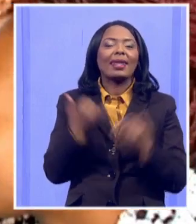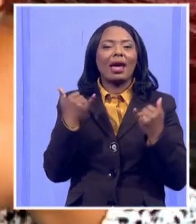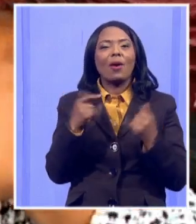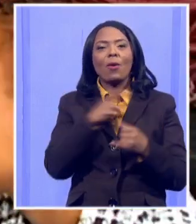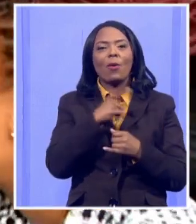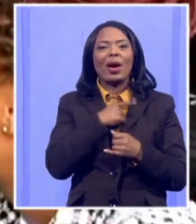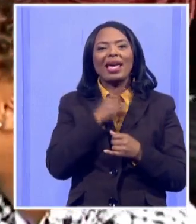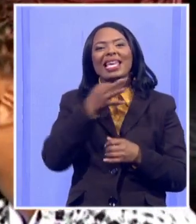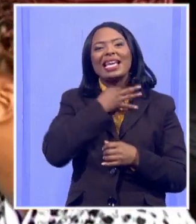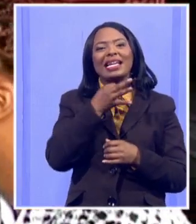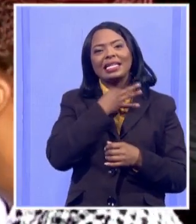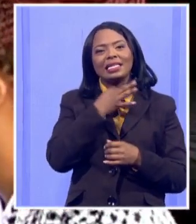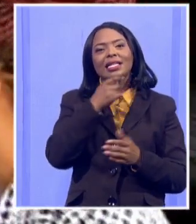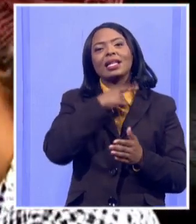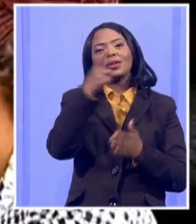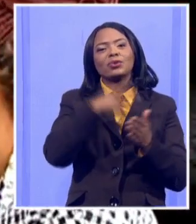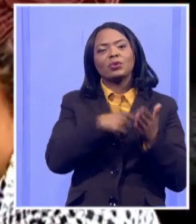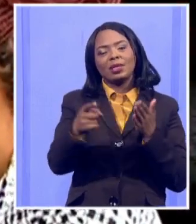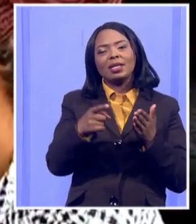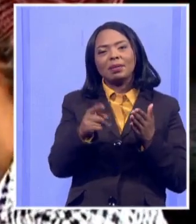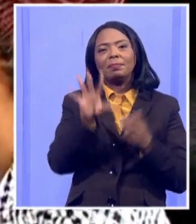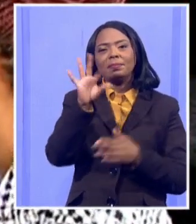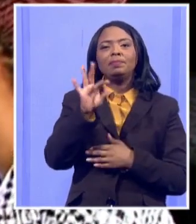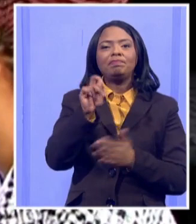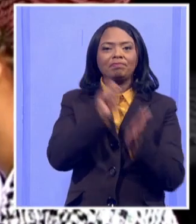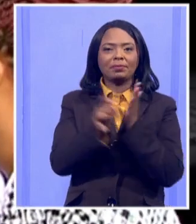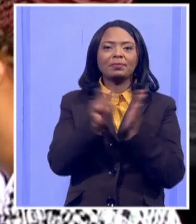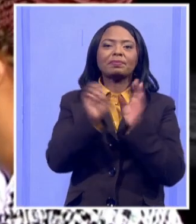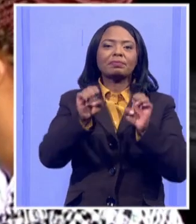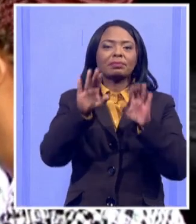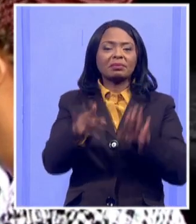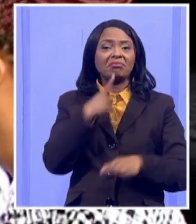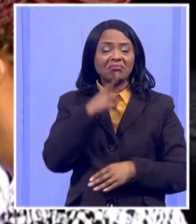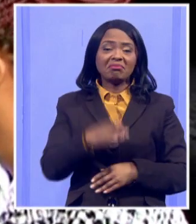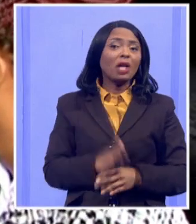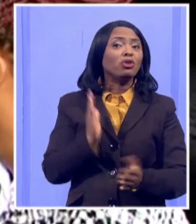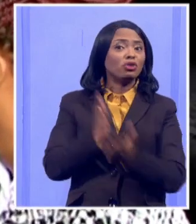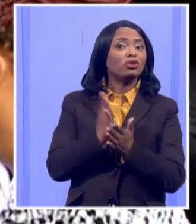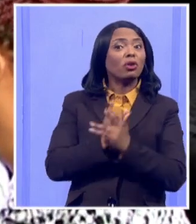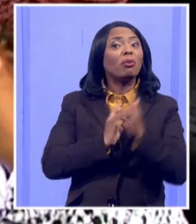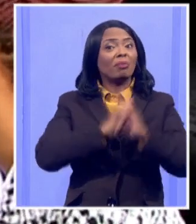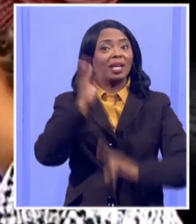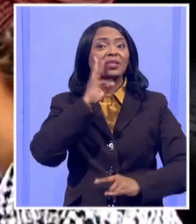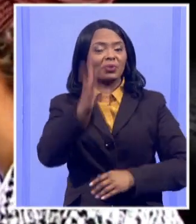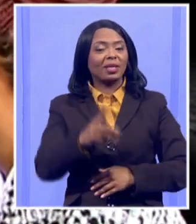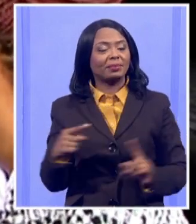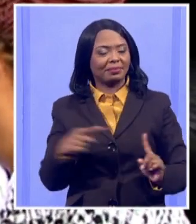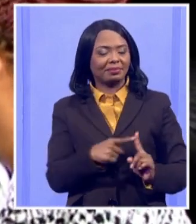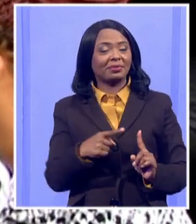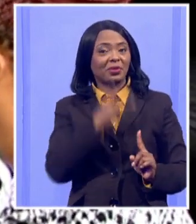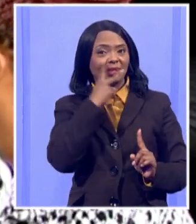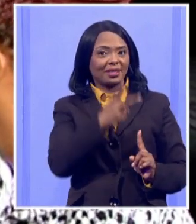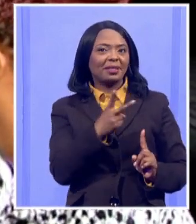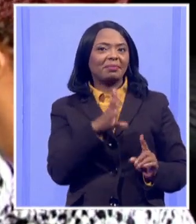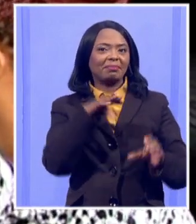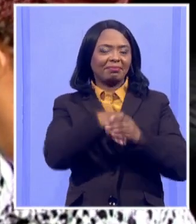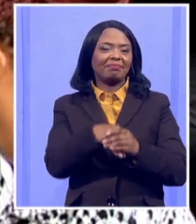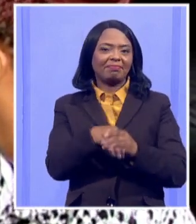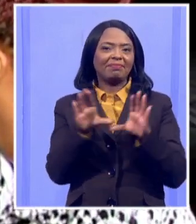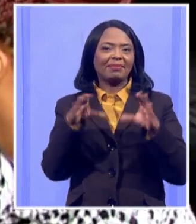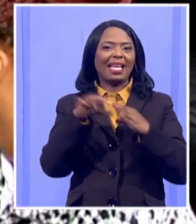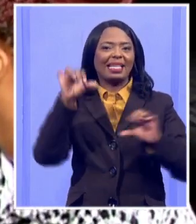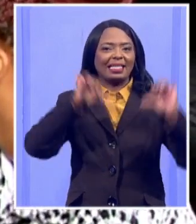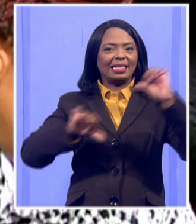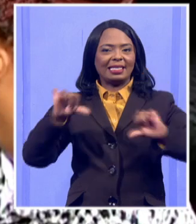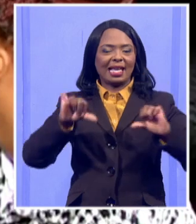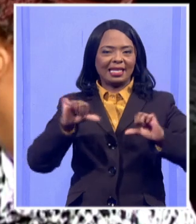week, Monday. But they say that they're sure that they're going to pass this. Let's first speak to Keisha, who, as you can see, is a busy part of a science class lesson,